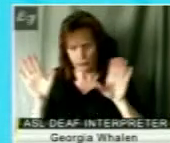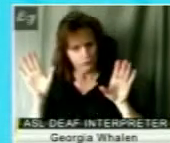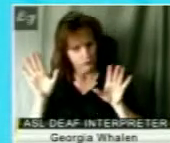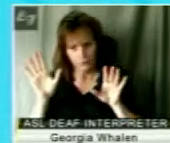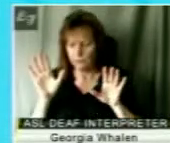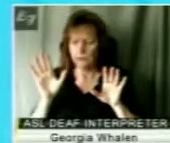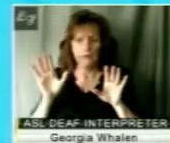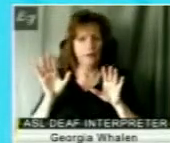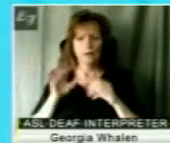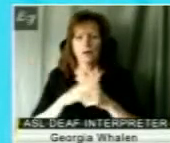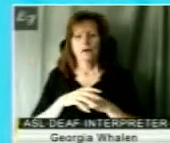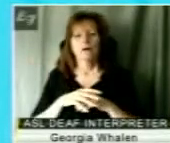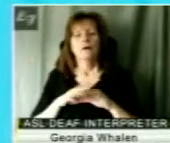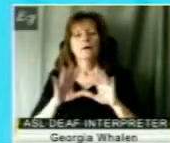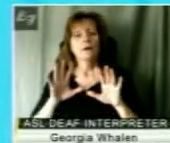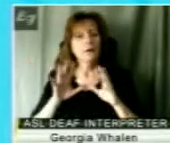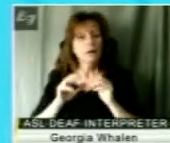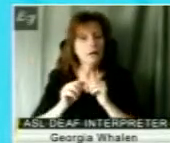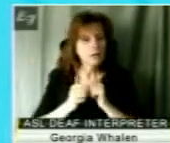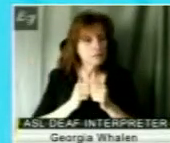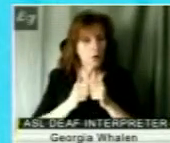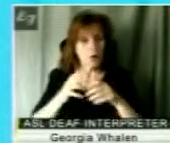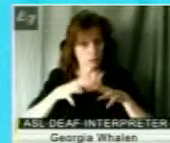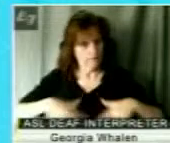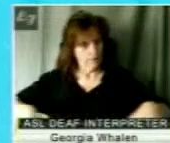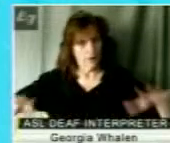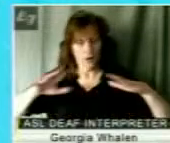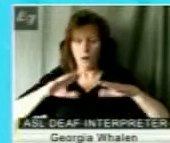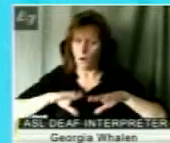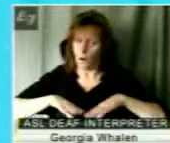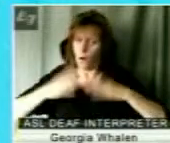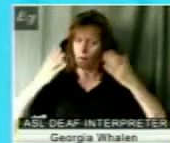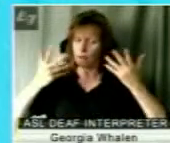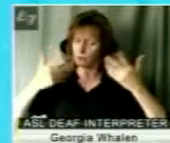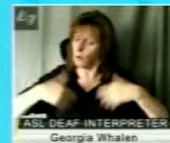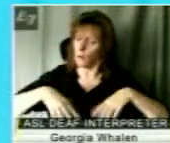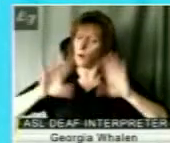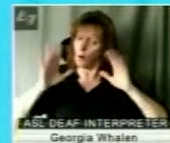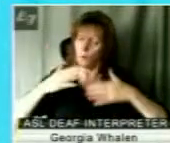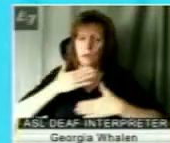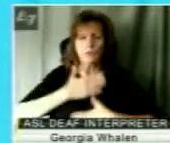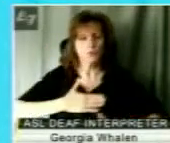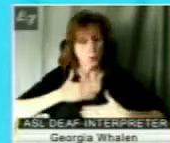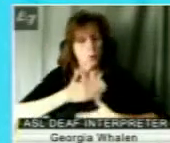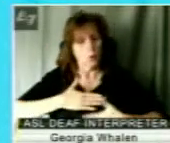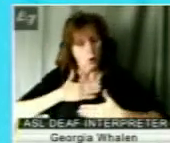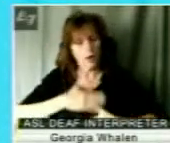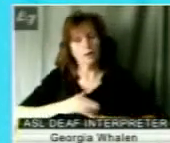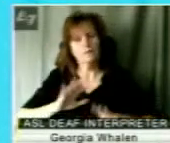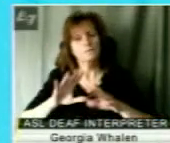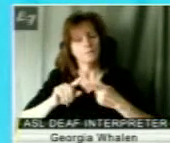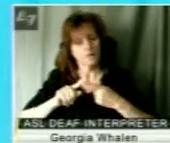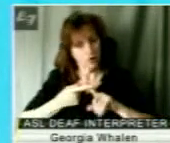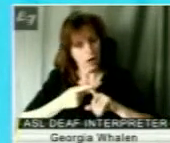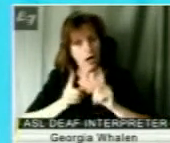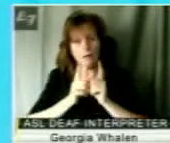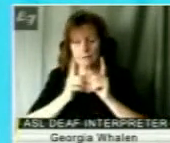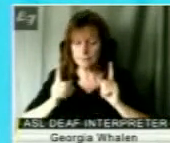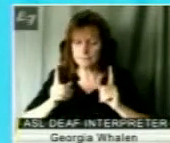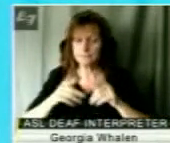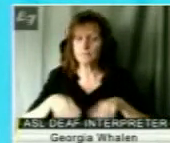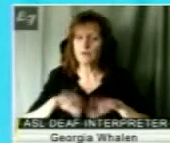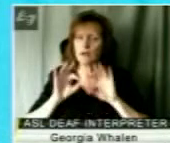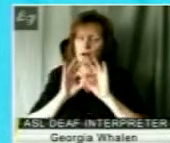places are available for people to go out and enjoy the parks as friends or as family and kick the ball